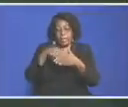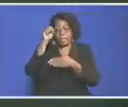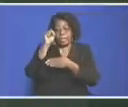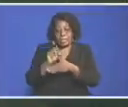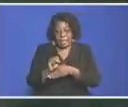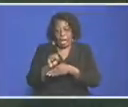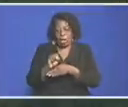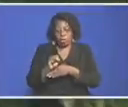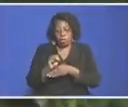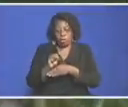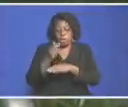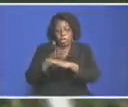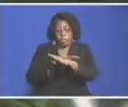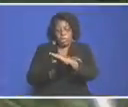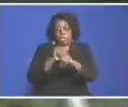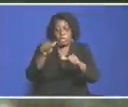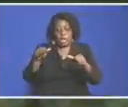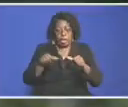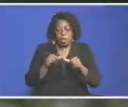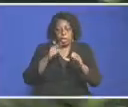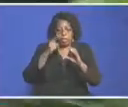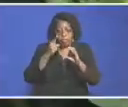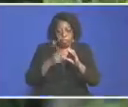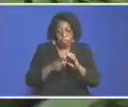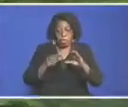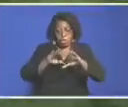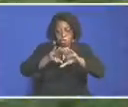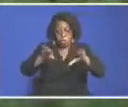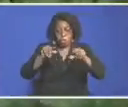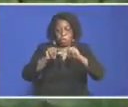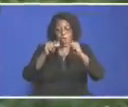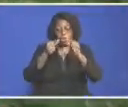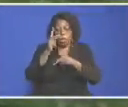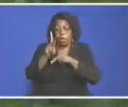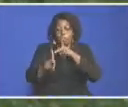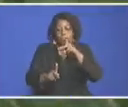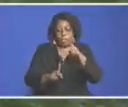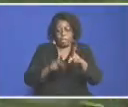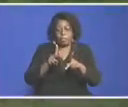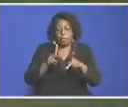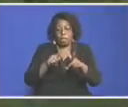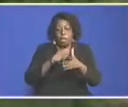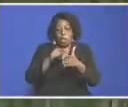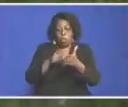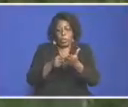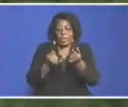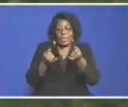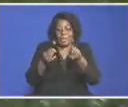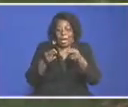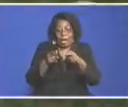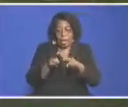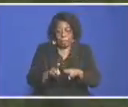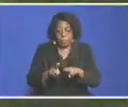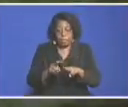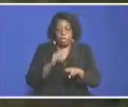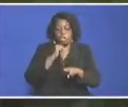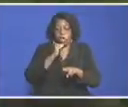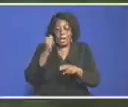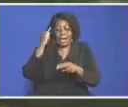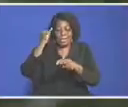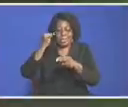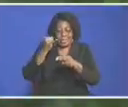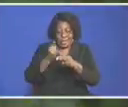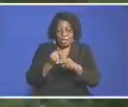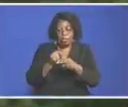ASP Audley Peters confirmed the deceased was swimming with a group of people when the tragic incident happened. Now, he did not identify